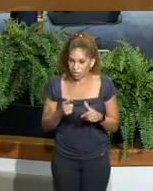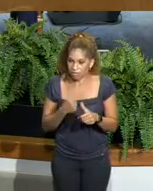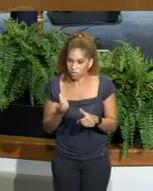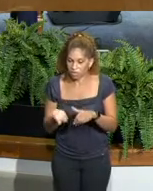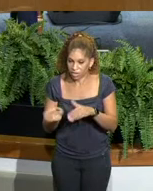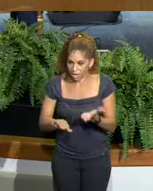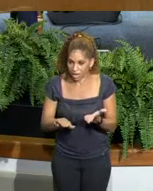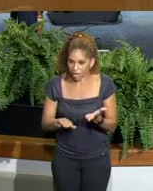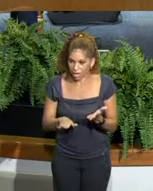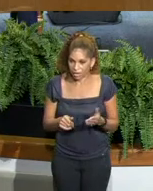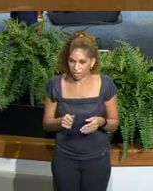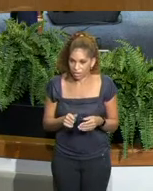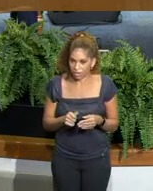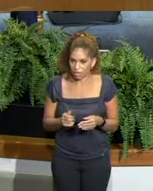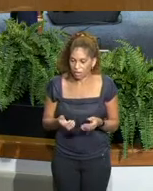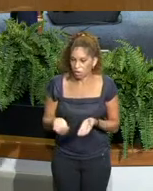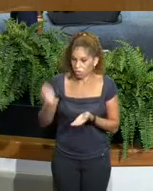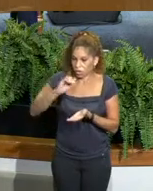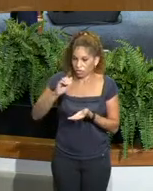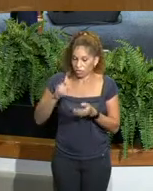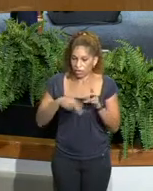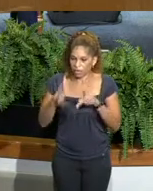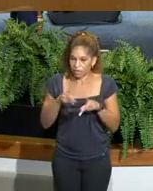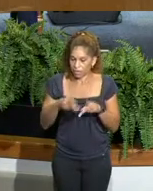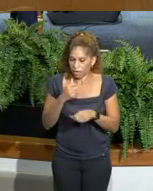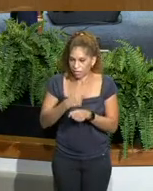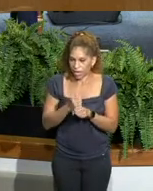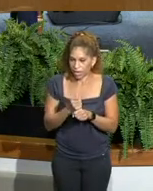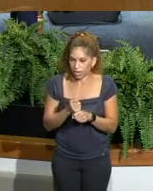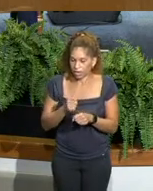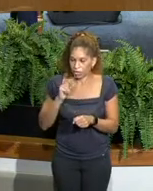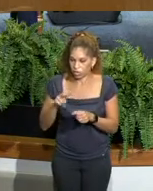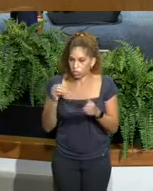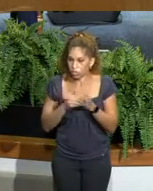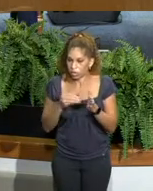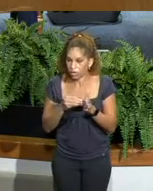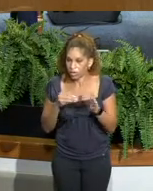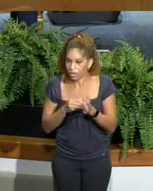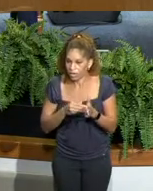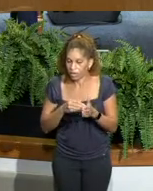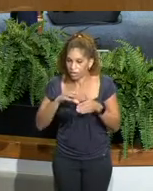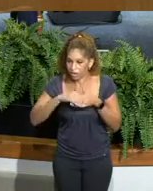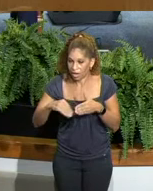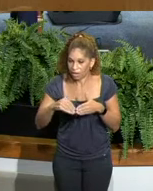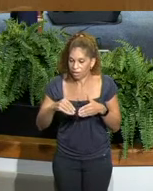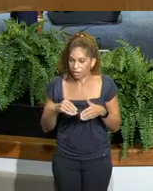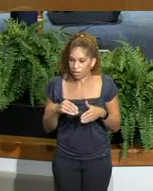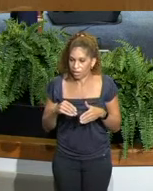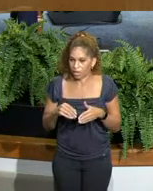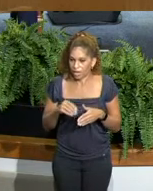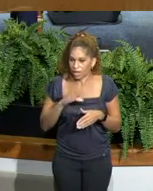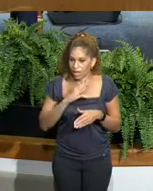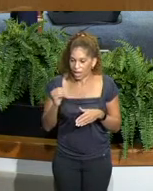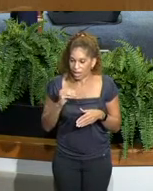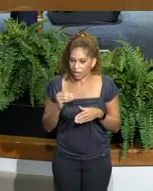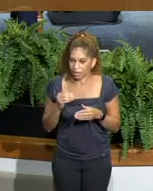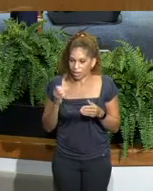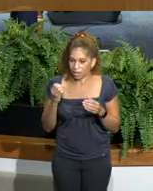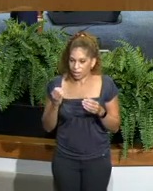time, billionaires have made $2 trillion while millions more people have